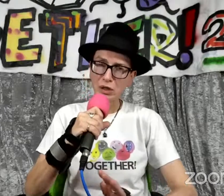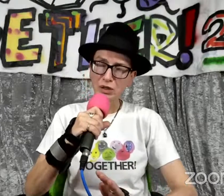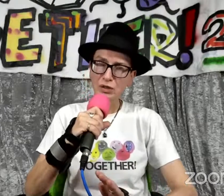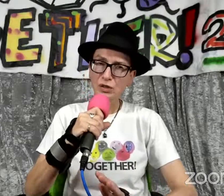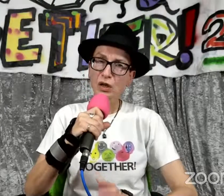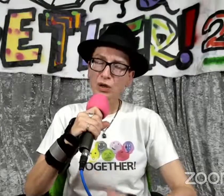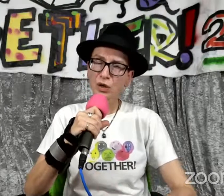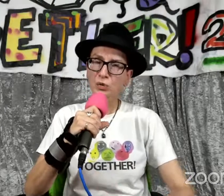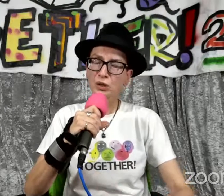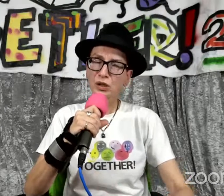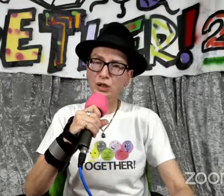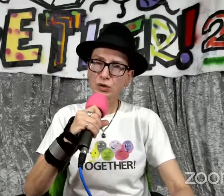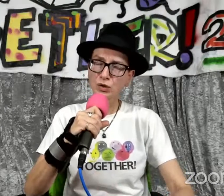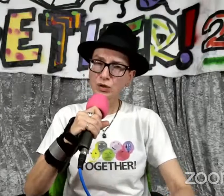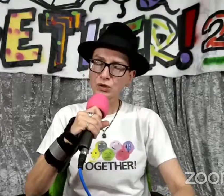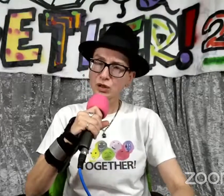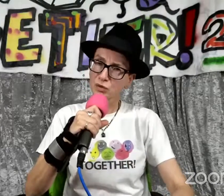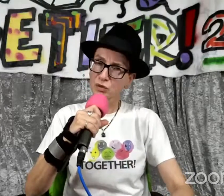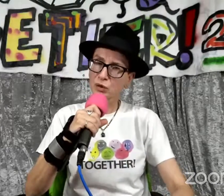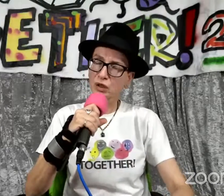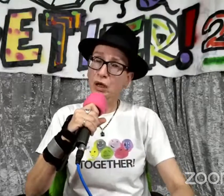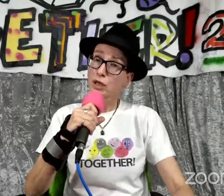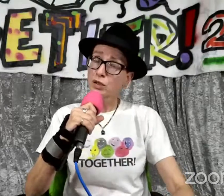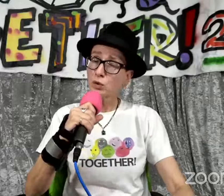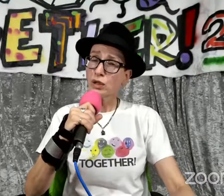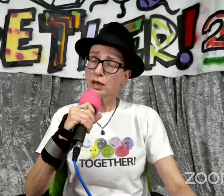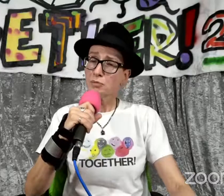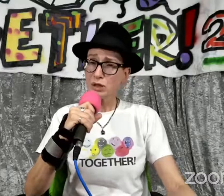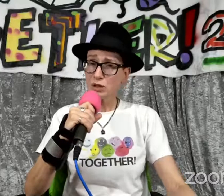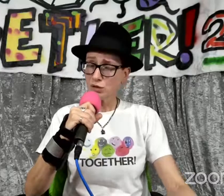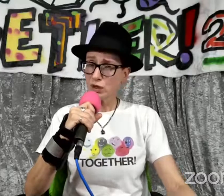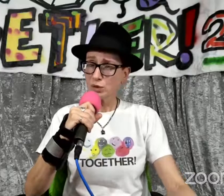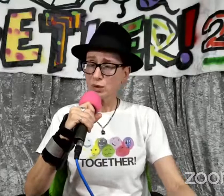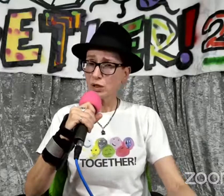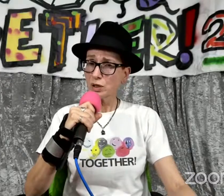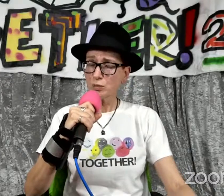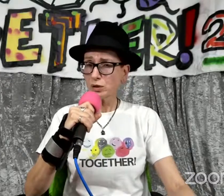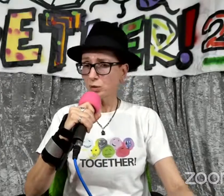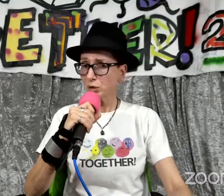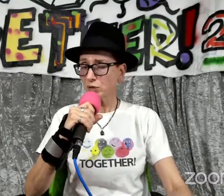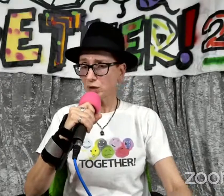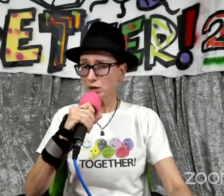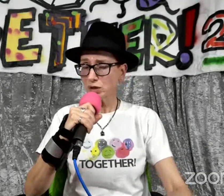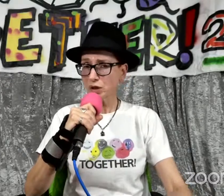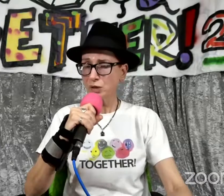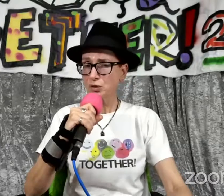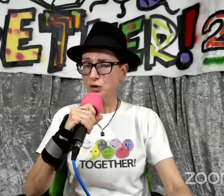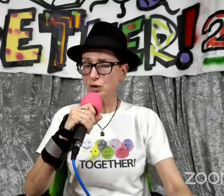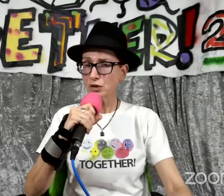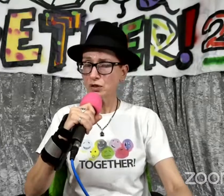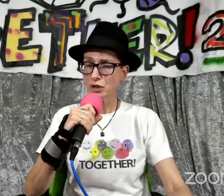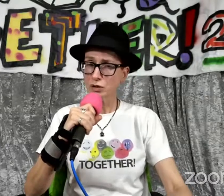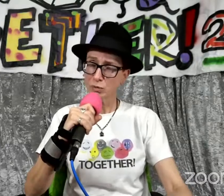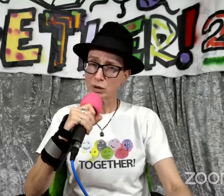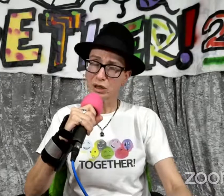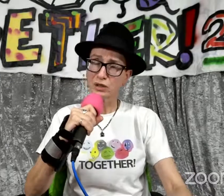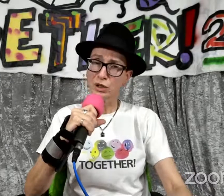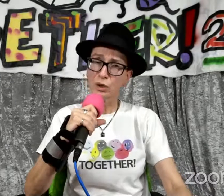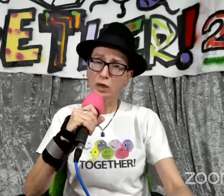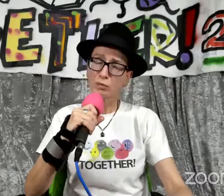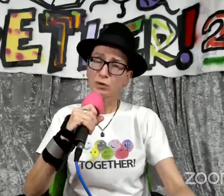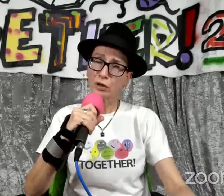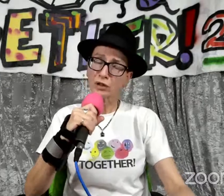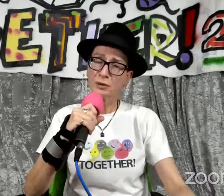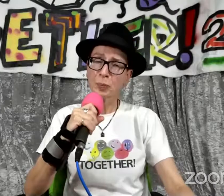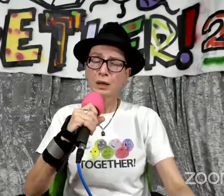3 minutes, I will be introducing everybody, doing a bit of housekeeping when we have the live captions and the